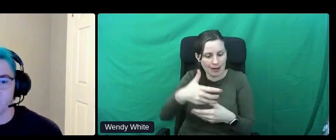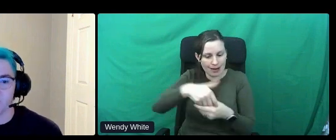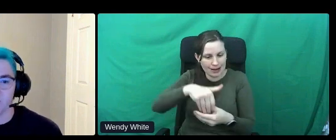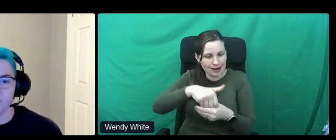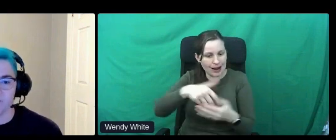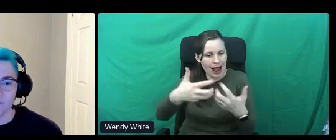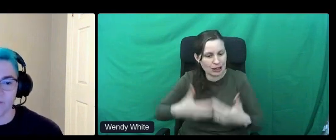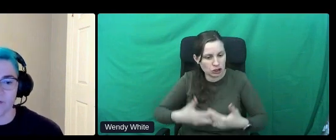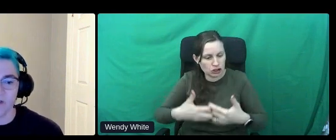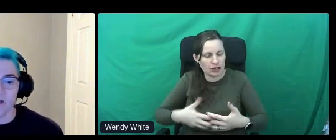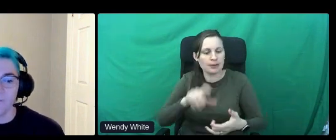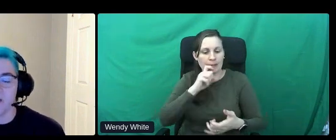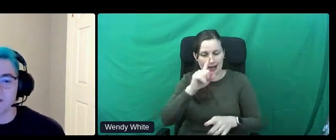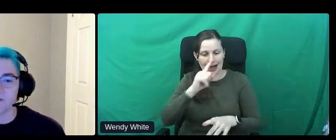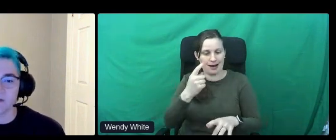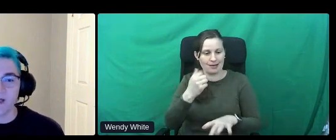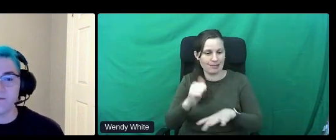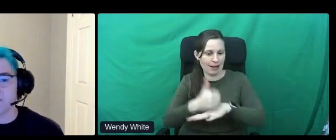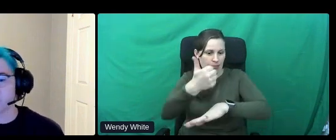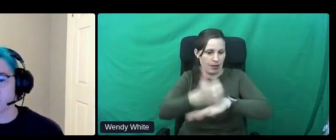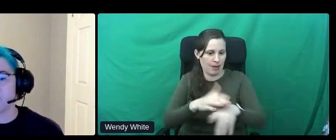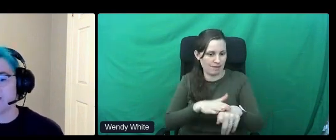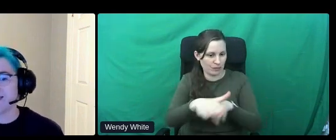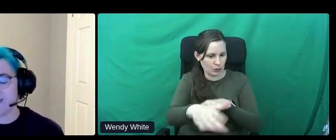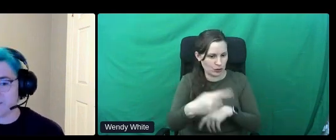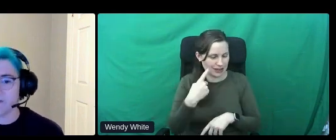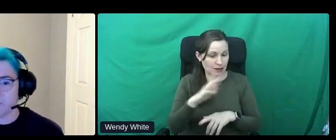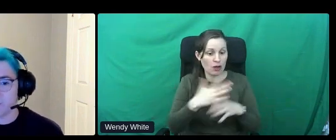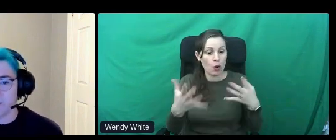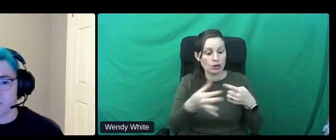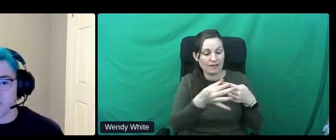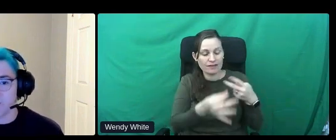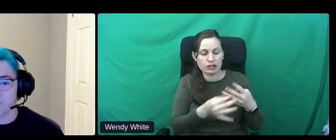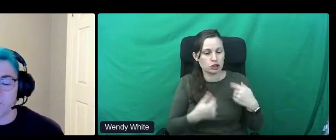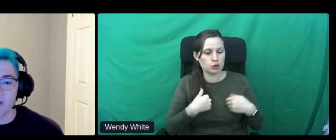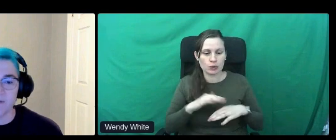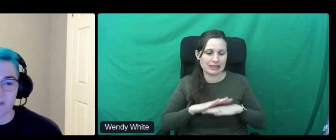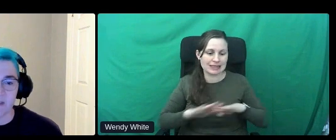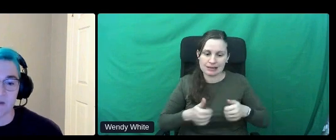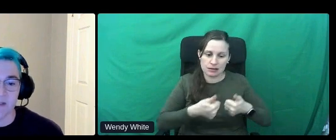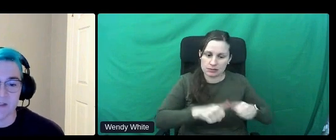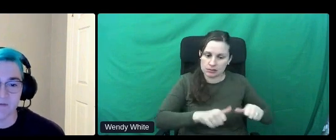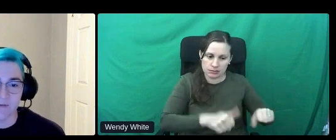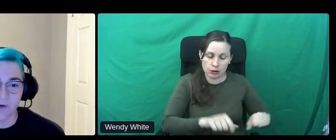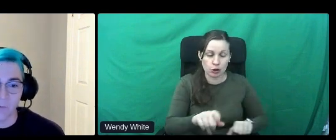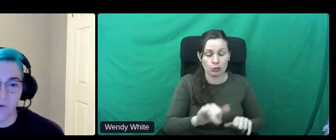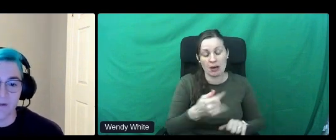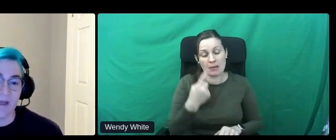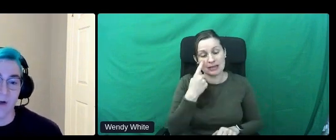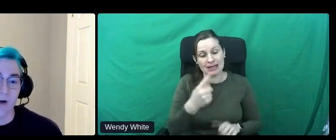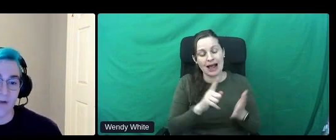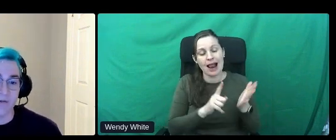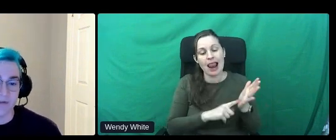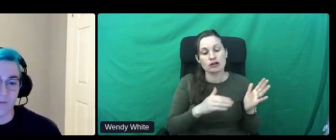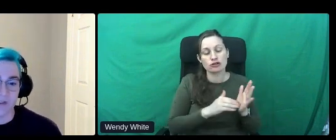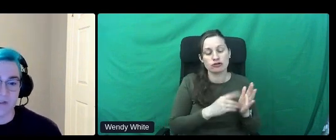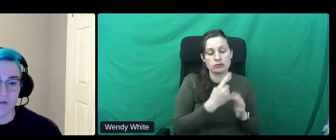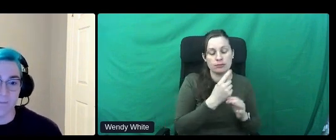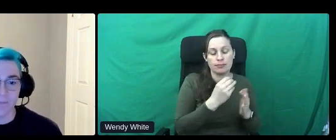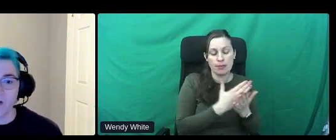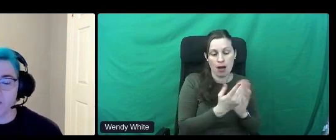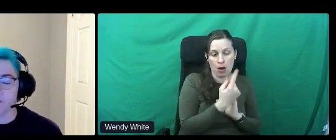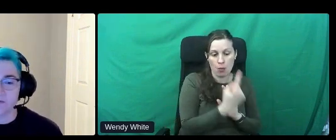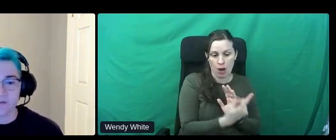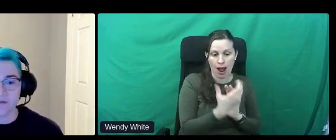to implement over the future, because there's a lot of features we didn't get to. You might have seen in The Last of Us Part 1, they had audio